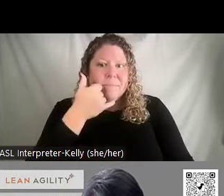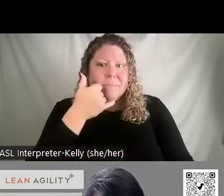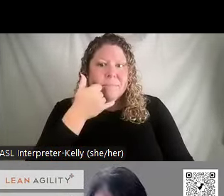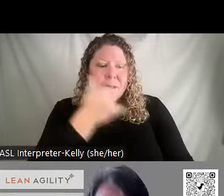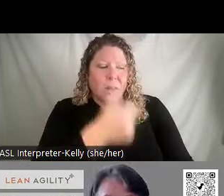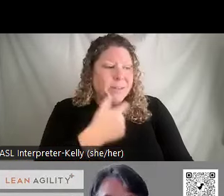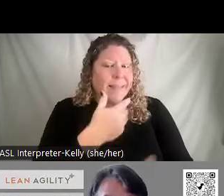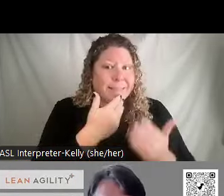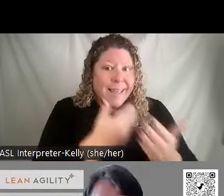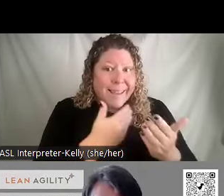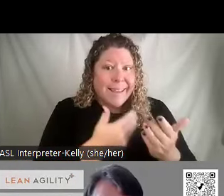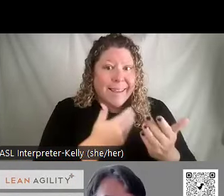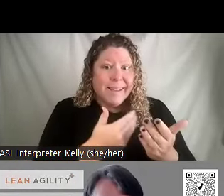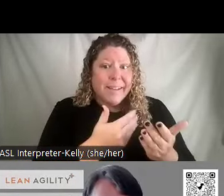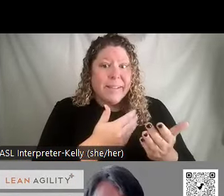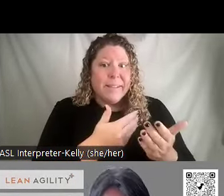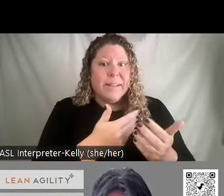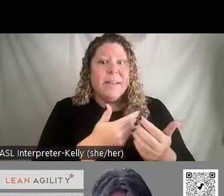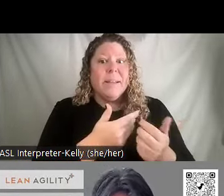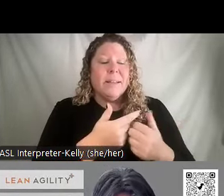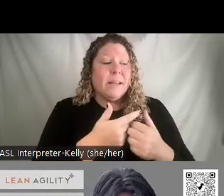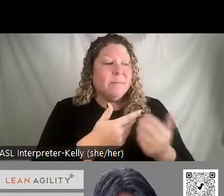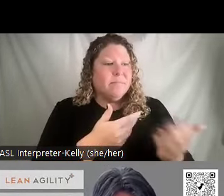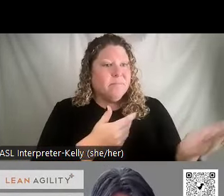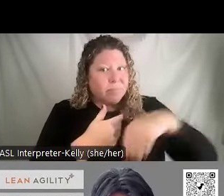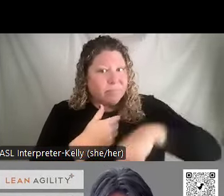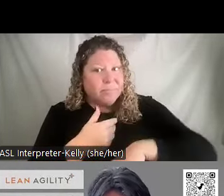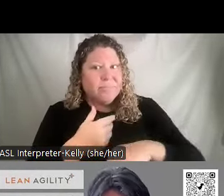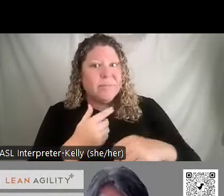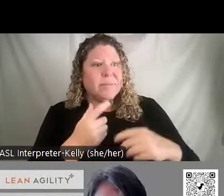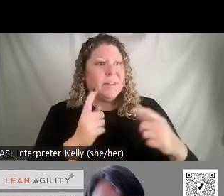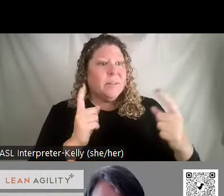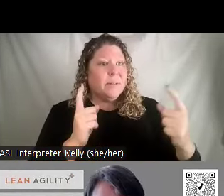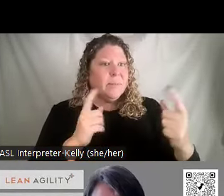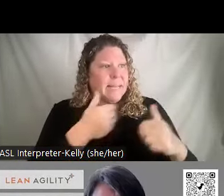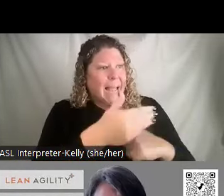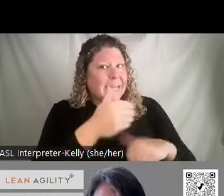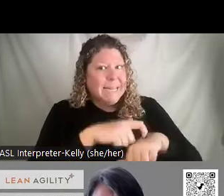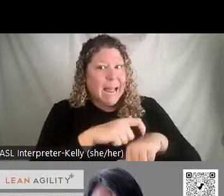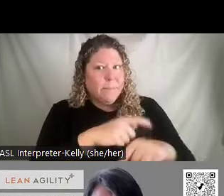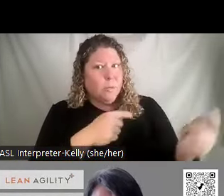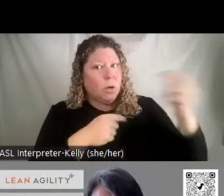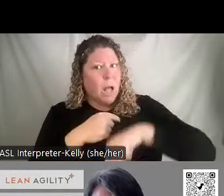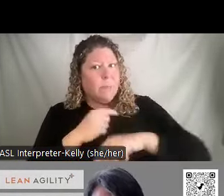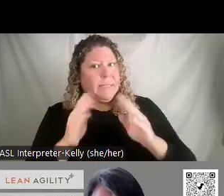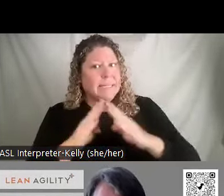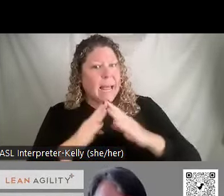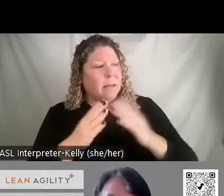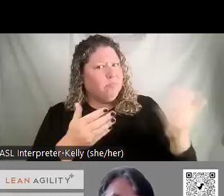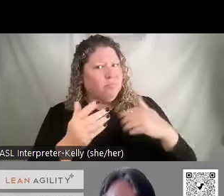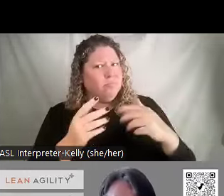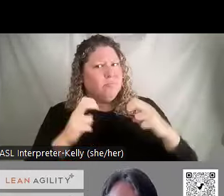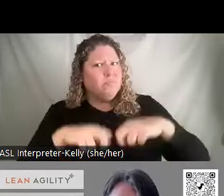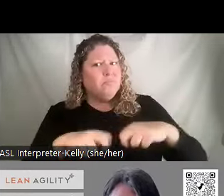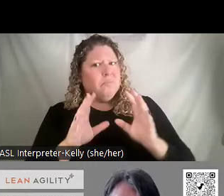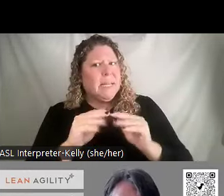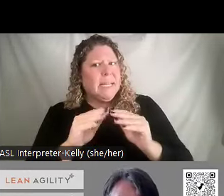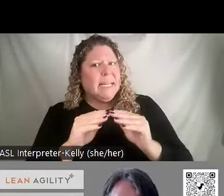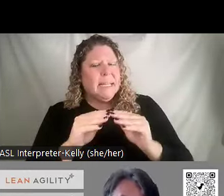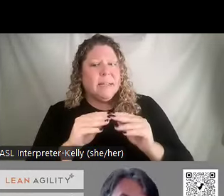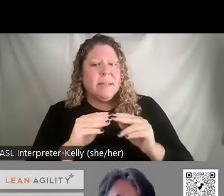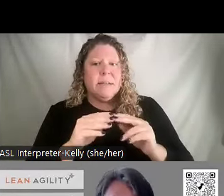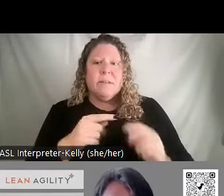thank him, and then invited him to meet her the next time that he was in her town. And wouldn't you know it, she said he was